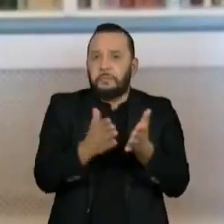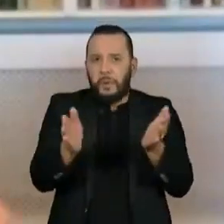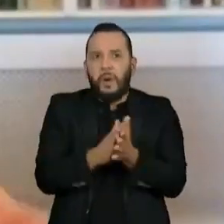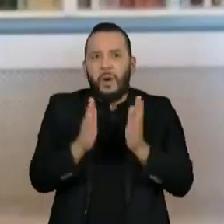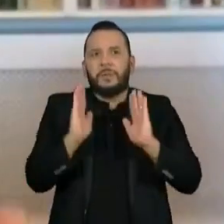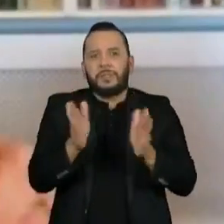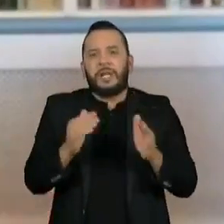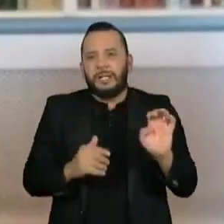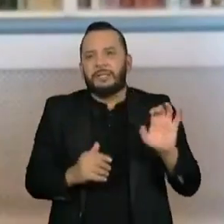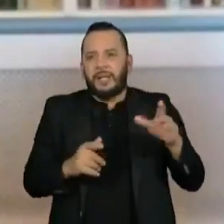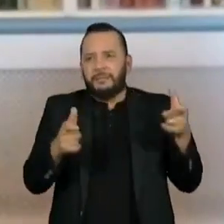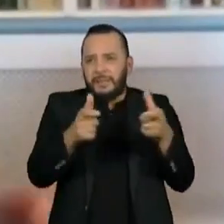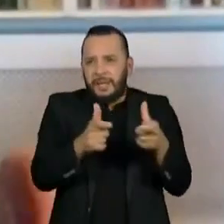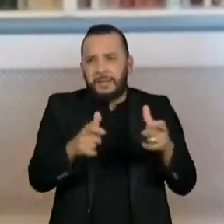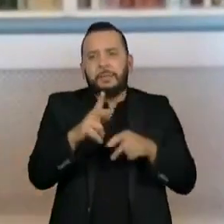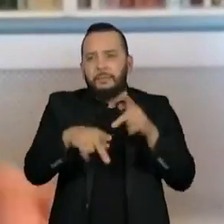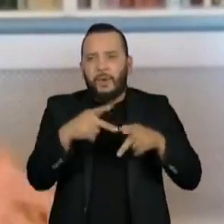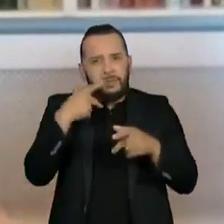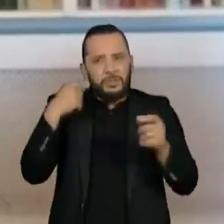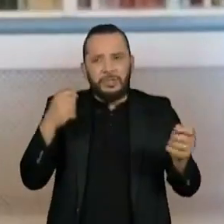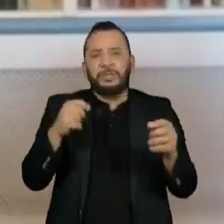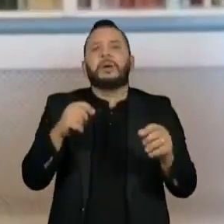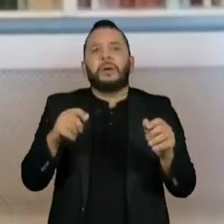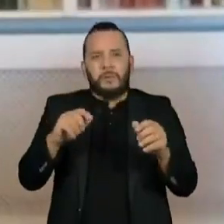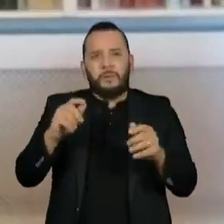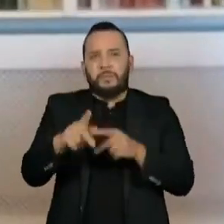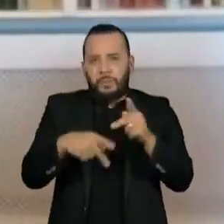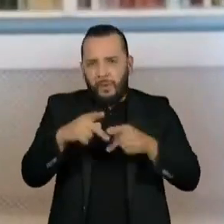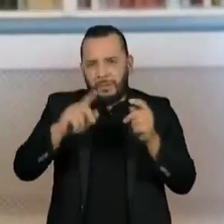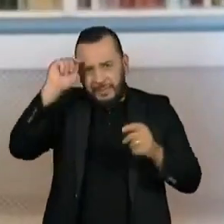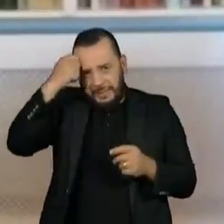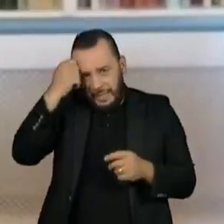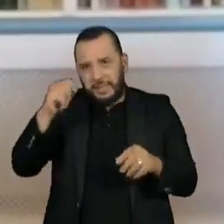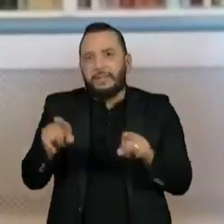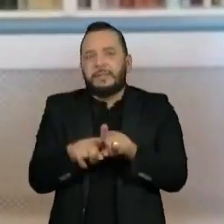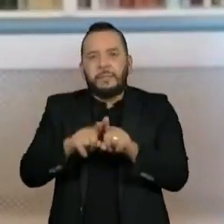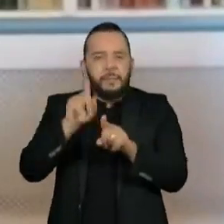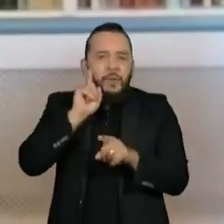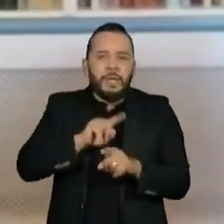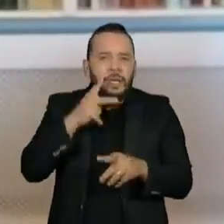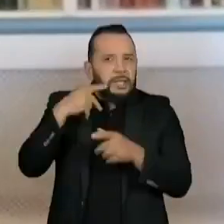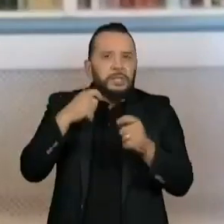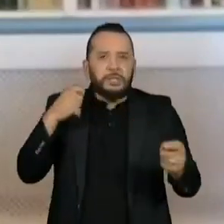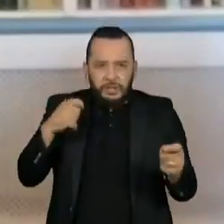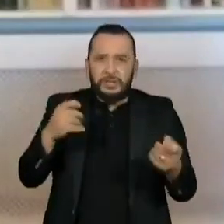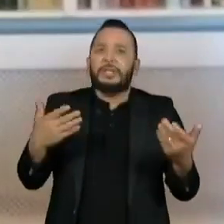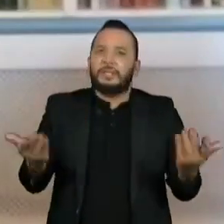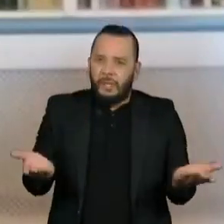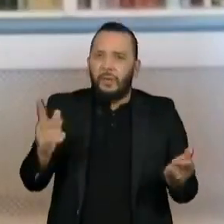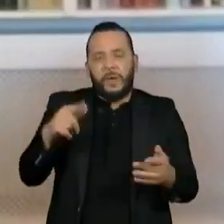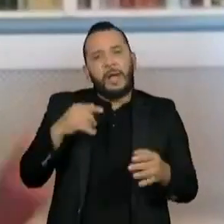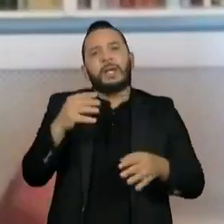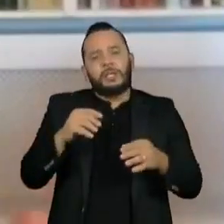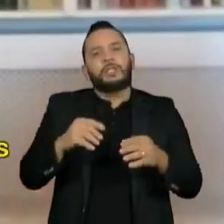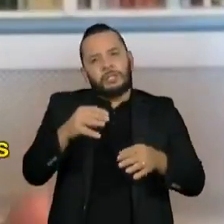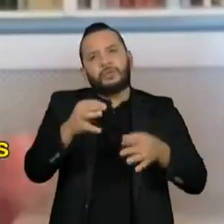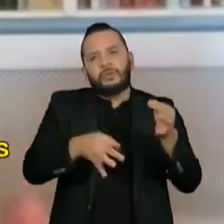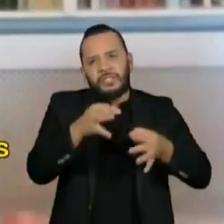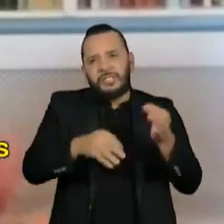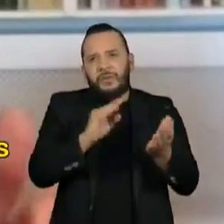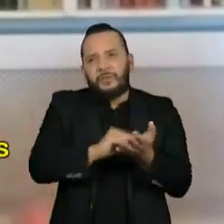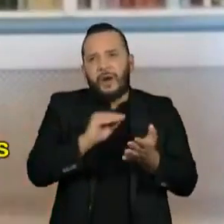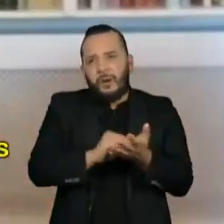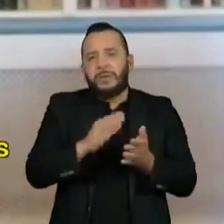the indigenous peoples and they by and large are the black and brown and indigenous peoples in our world so it's a racial injustice as well.